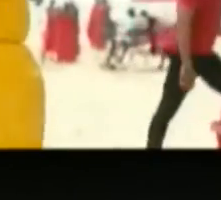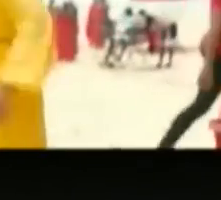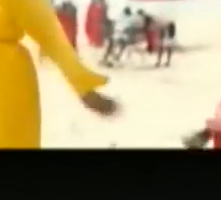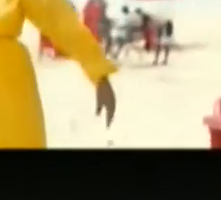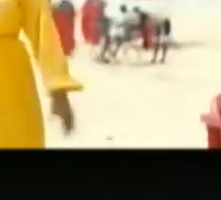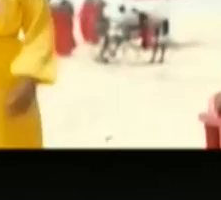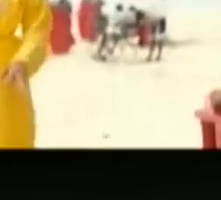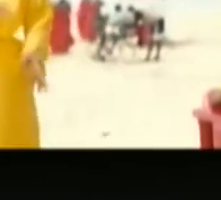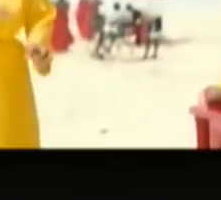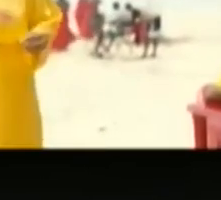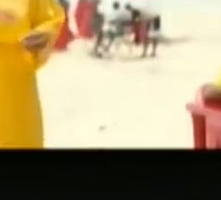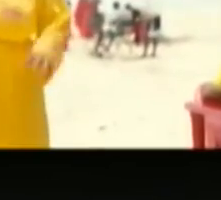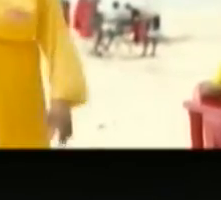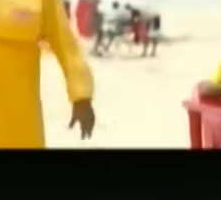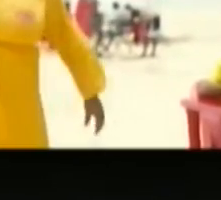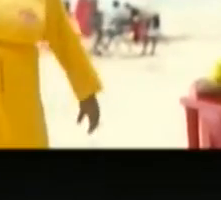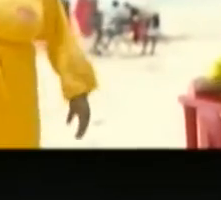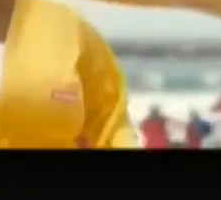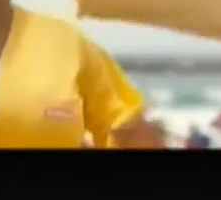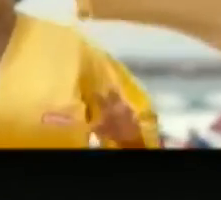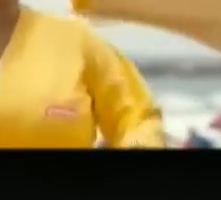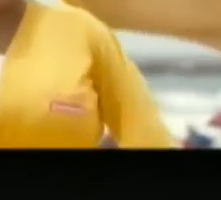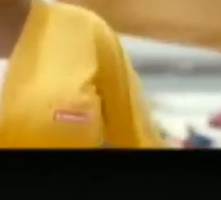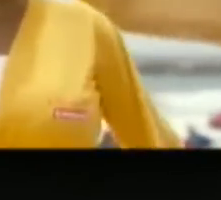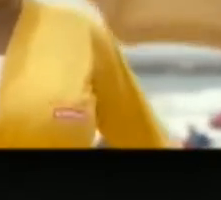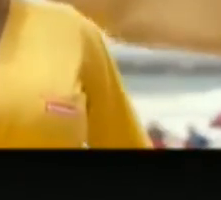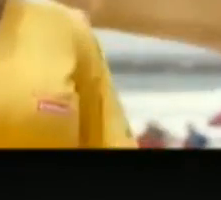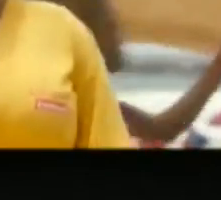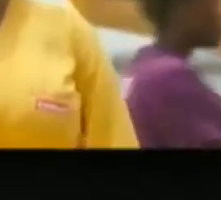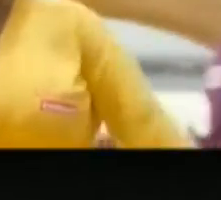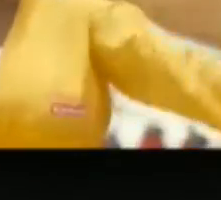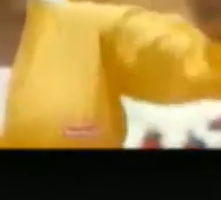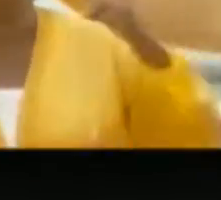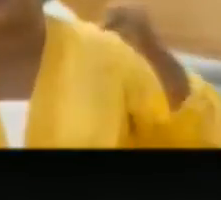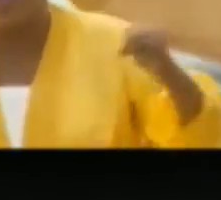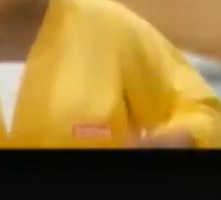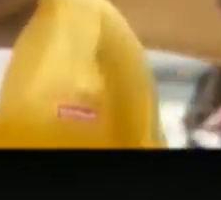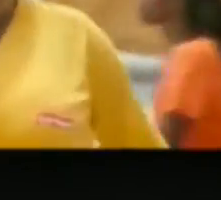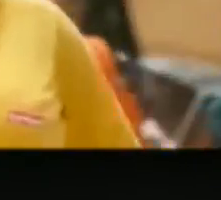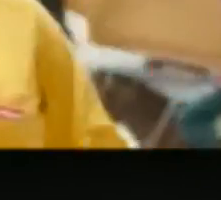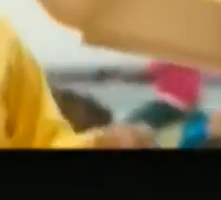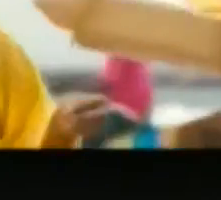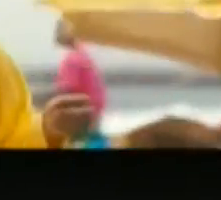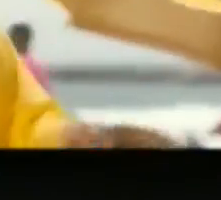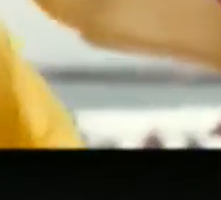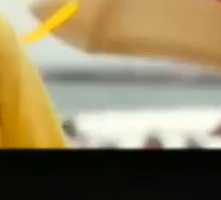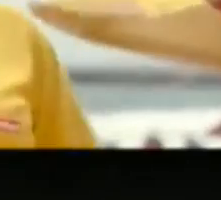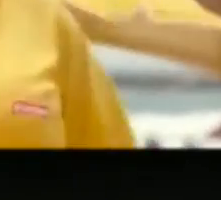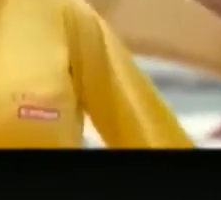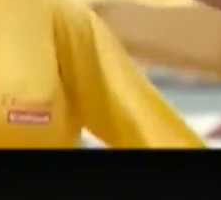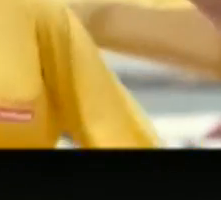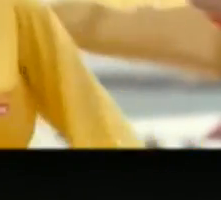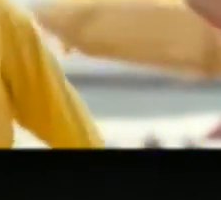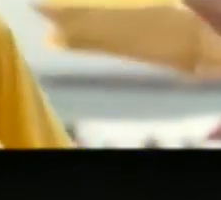Enjoy my people. As now they see me so, I know they joke with anything where they bring rich flavor, totally